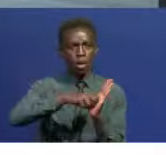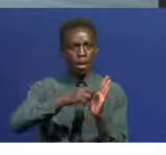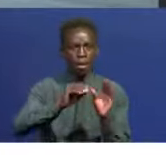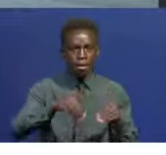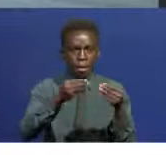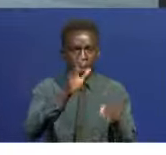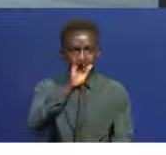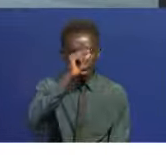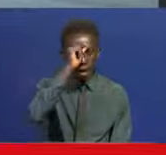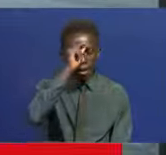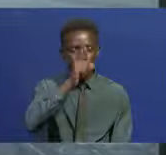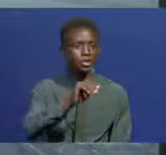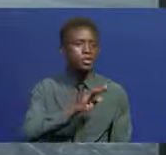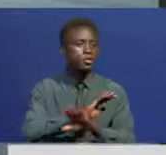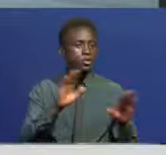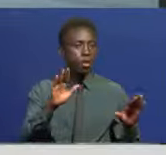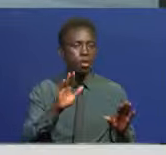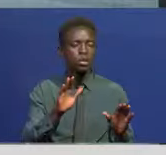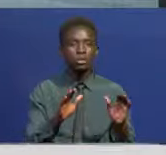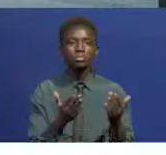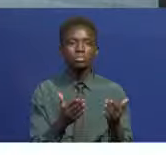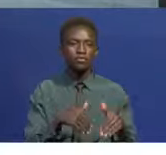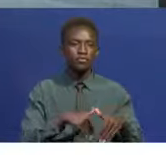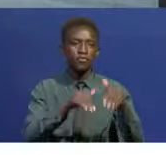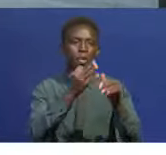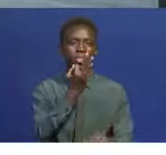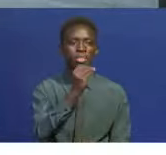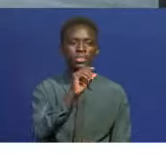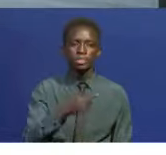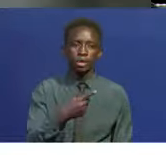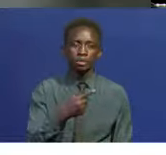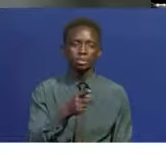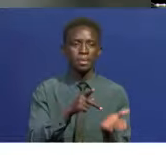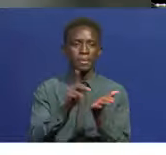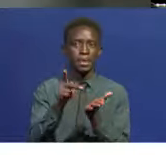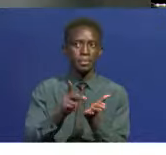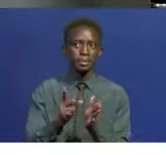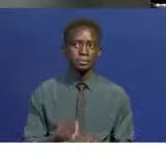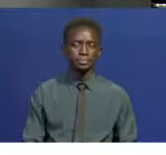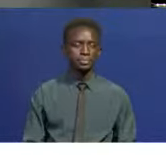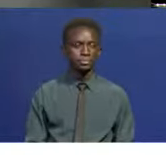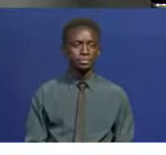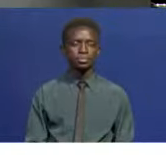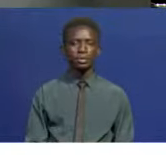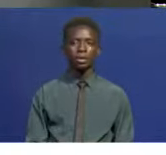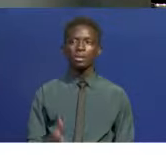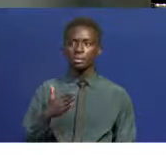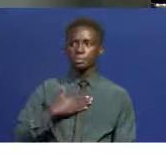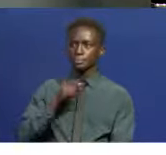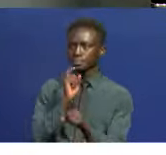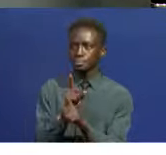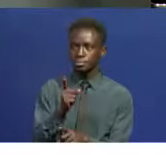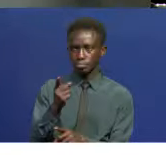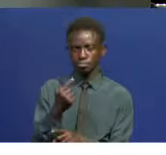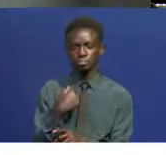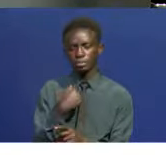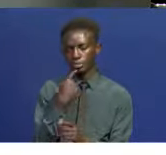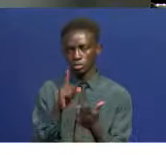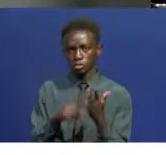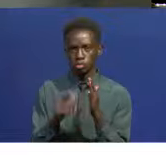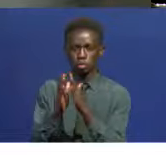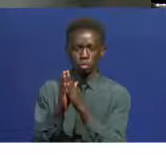observing the 30,000 shillings. Yes, my brother, I want to reiterate what you are saying. Yeah. All these stories that you are hearing here from these